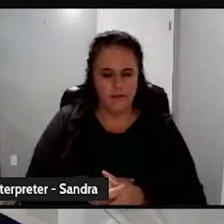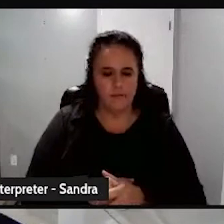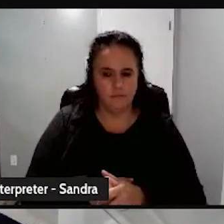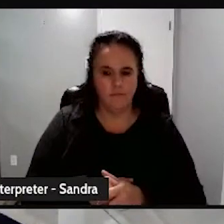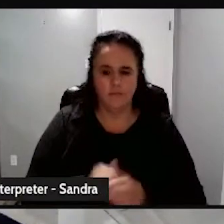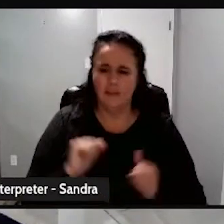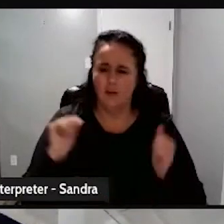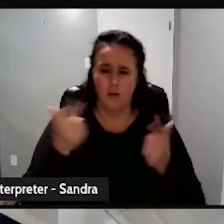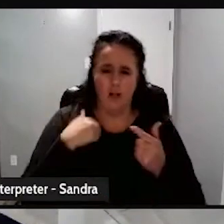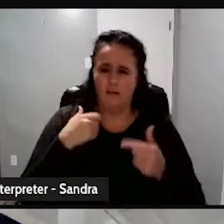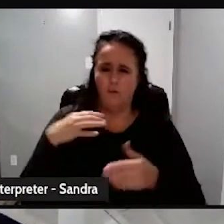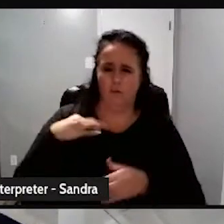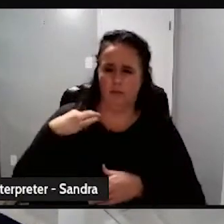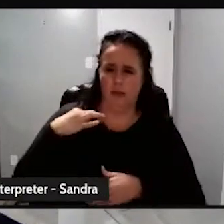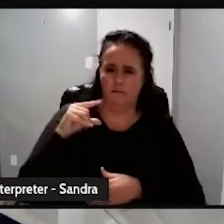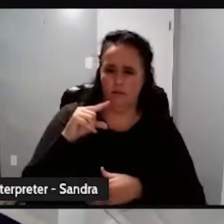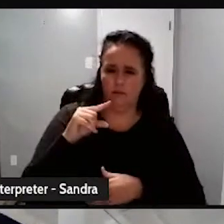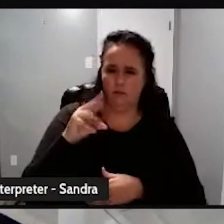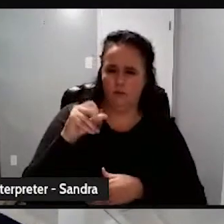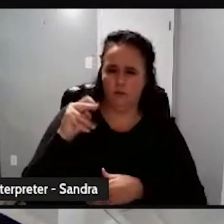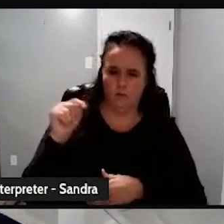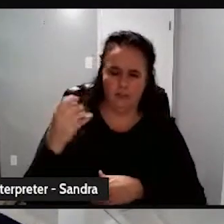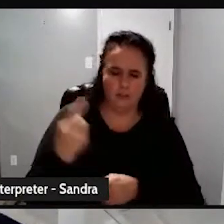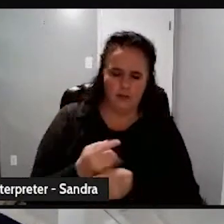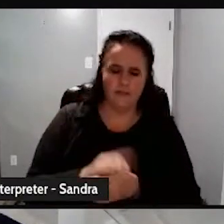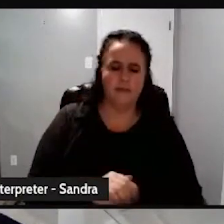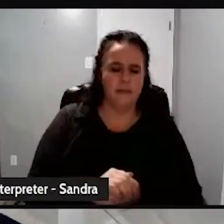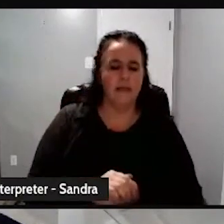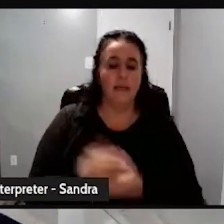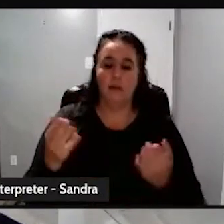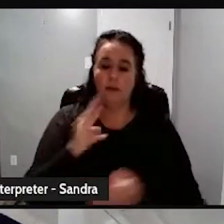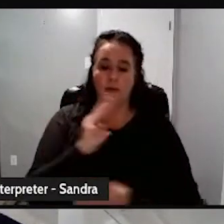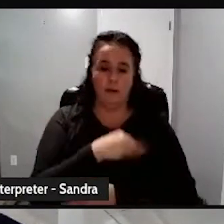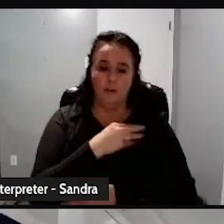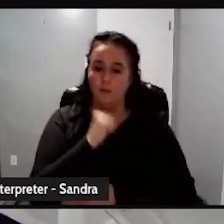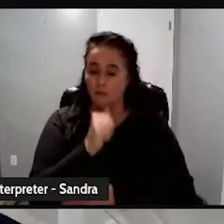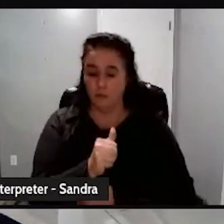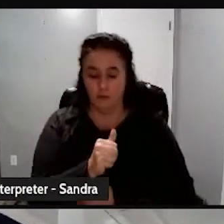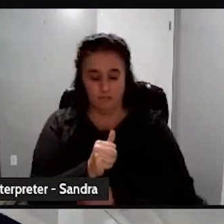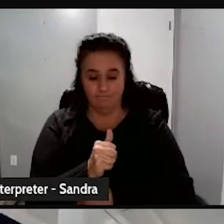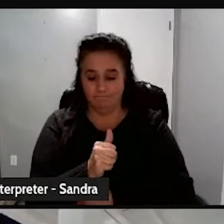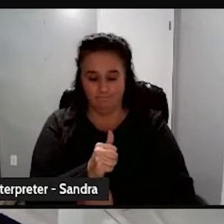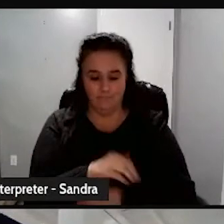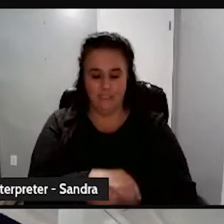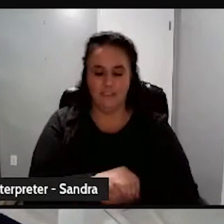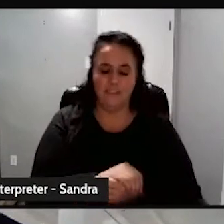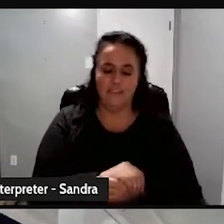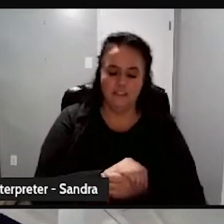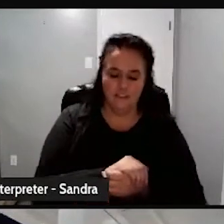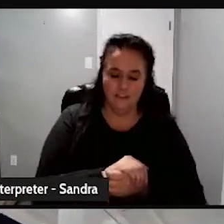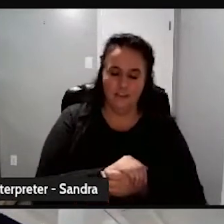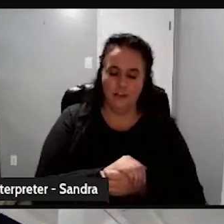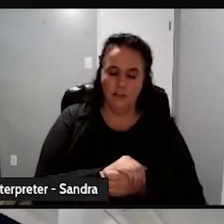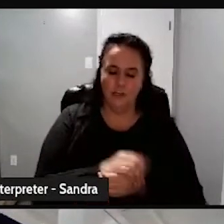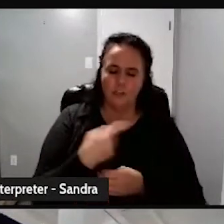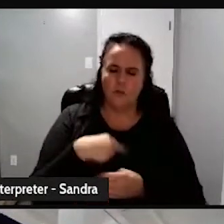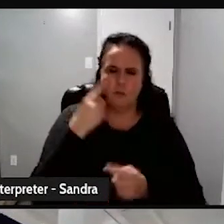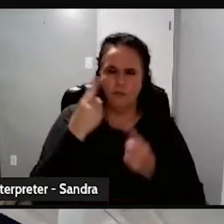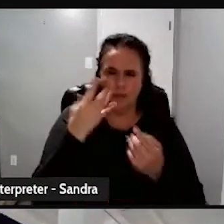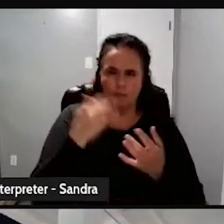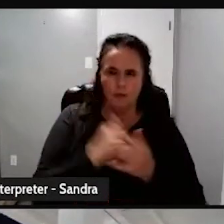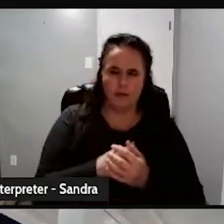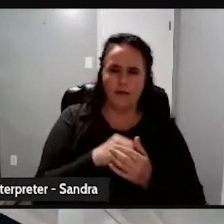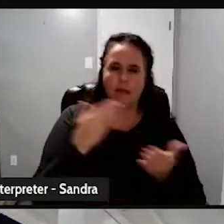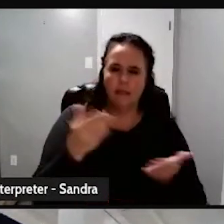to apply for grants. But I'm thinking, like in Manitoba, there isn't, and. No. What we've been thinking in